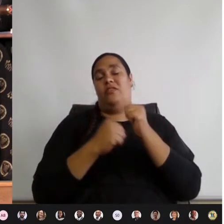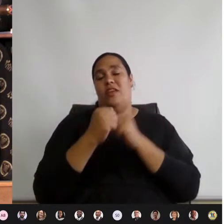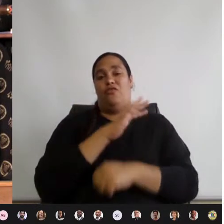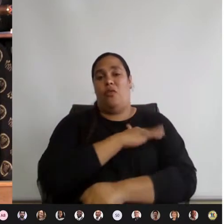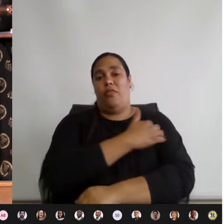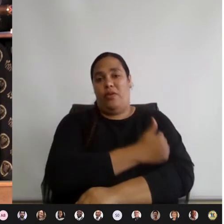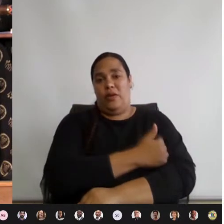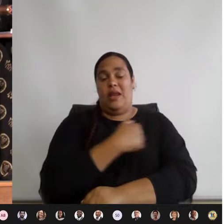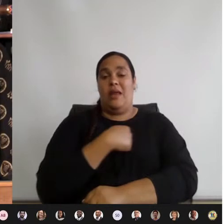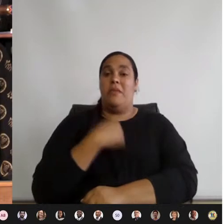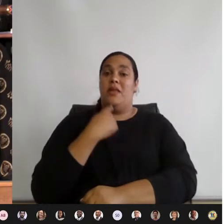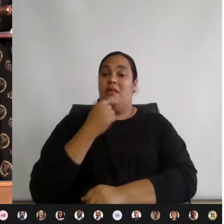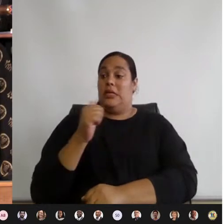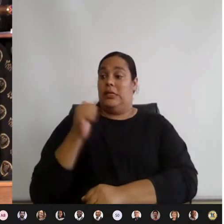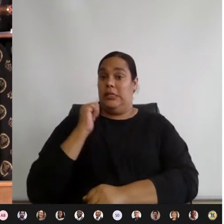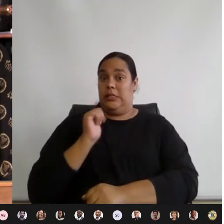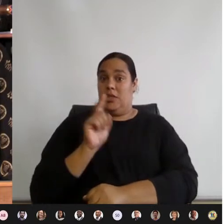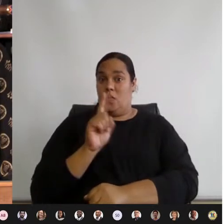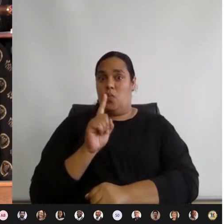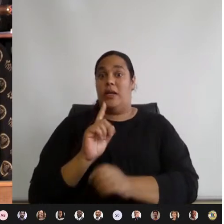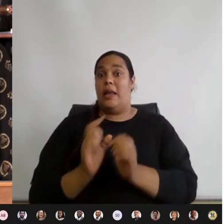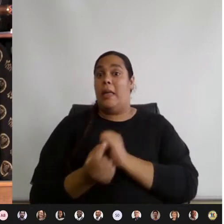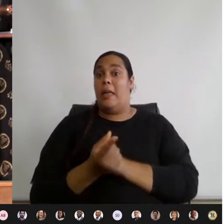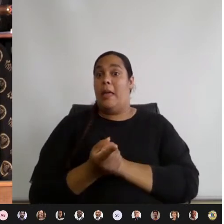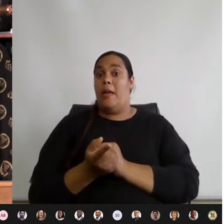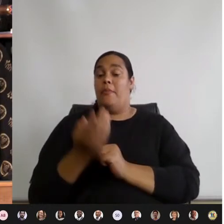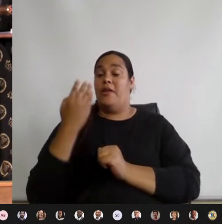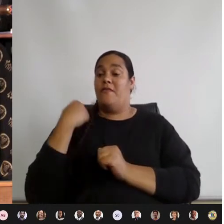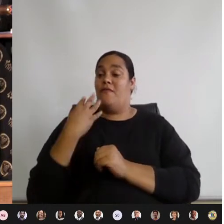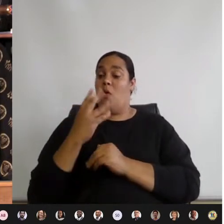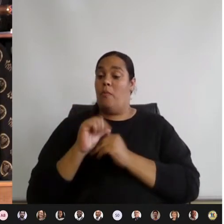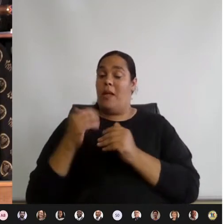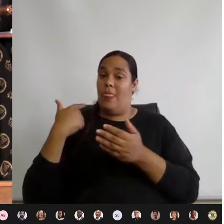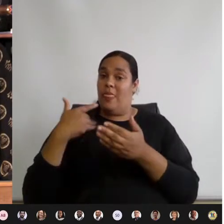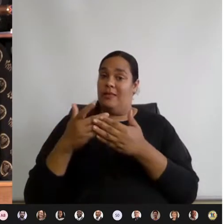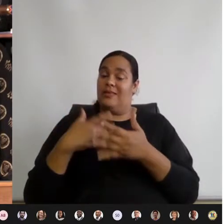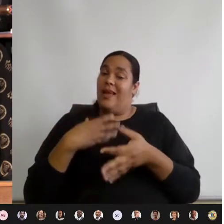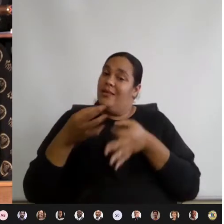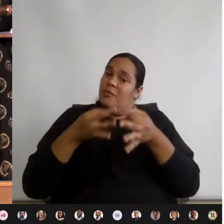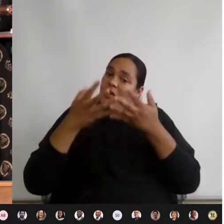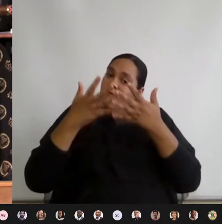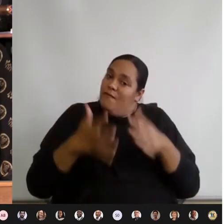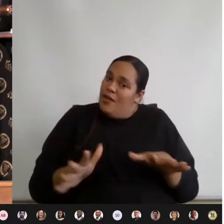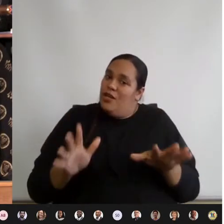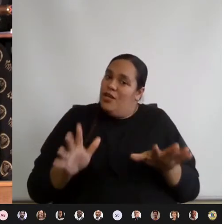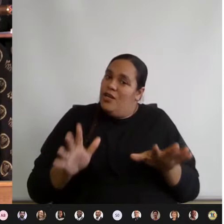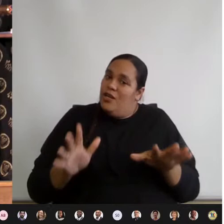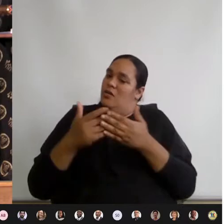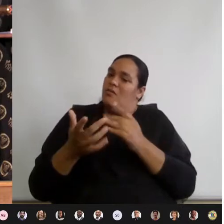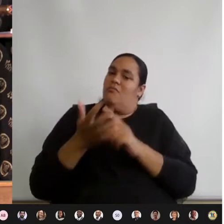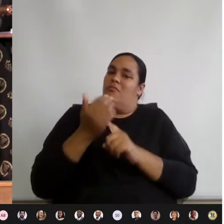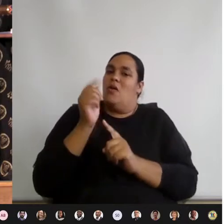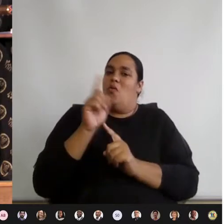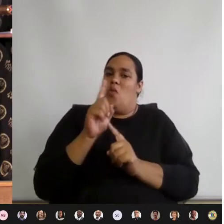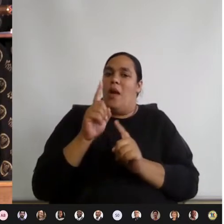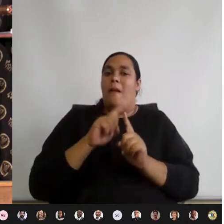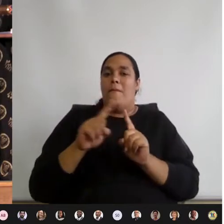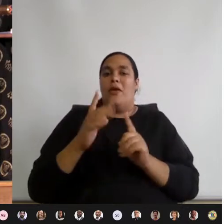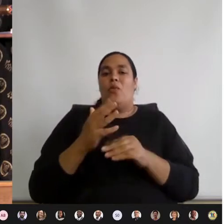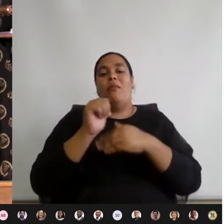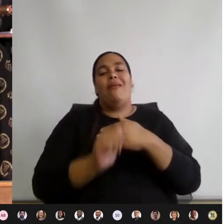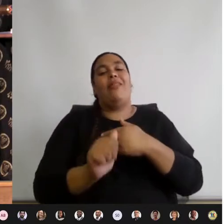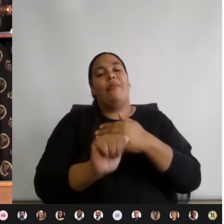said yesterday that what had happened in the last 4 months, I spelled it out in exactly where we are, and it is going to take months and